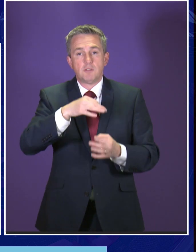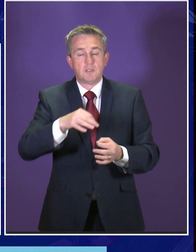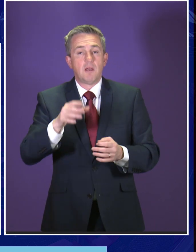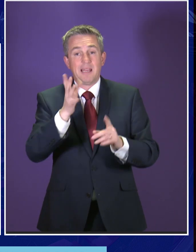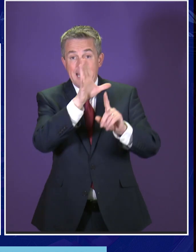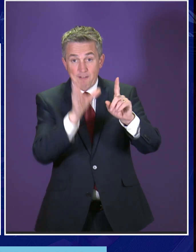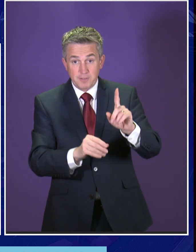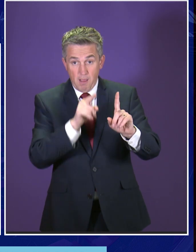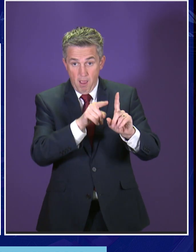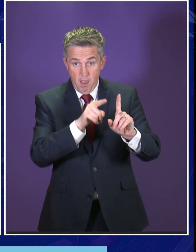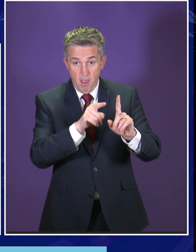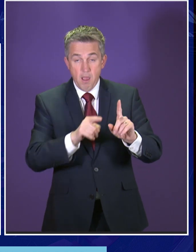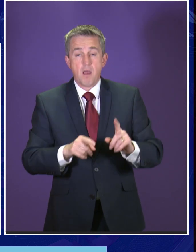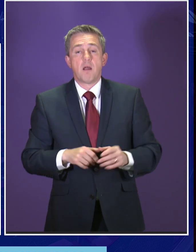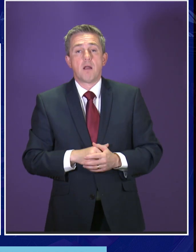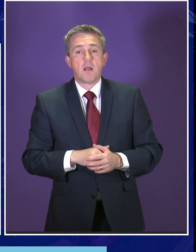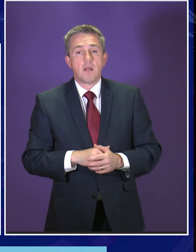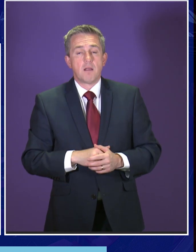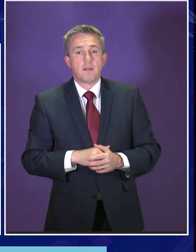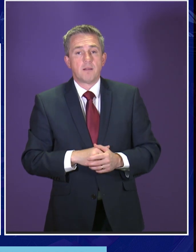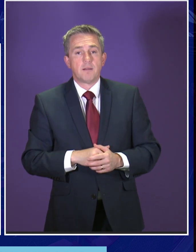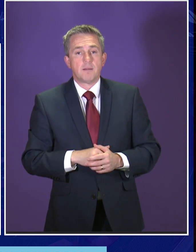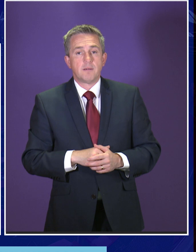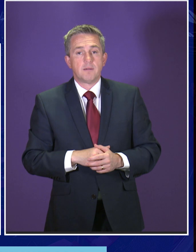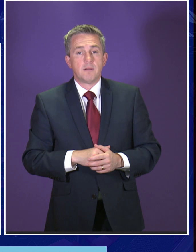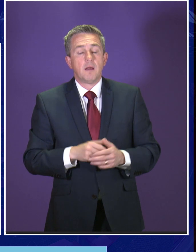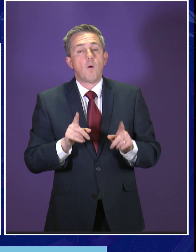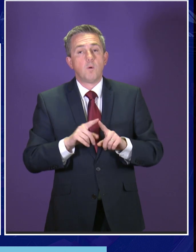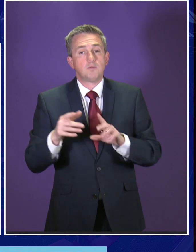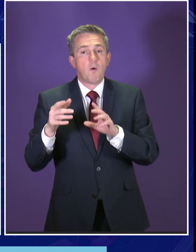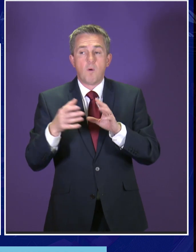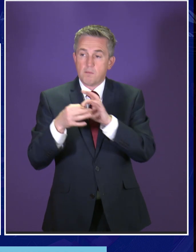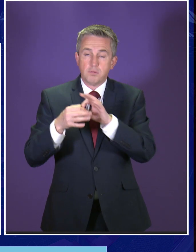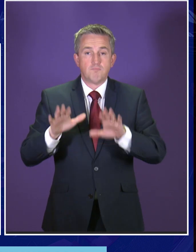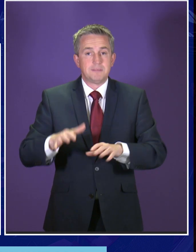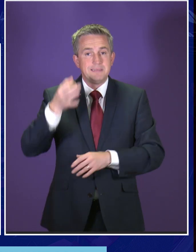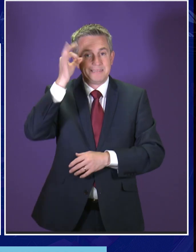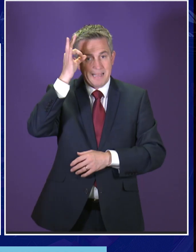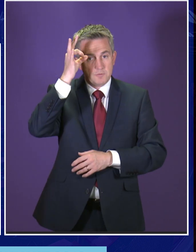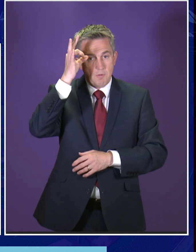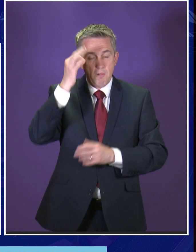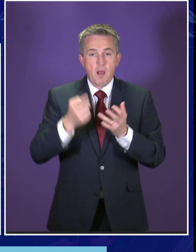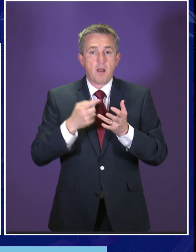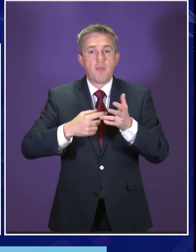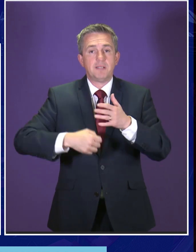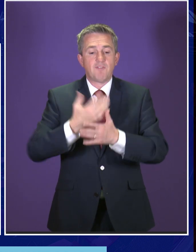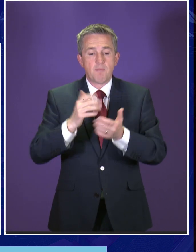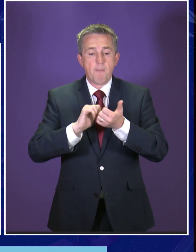Renaissance, as well as collaboration with, I've mentioned that before, British Council and other development